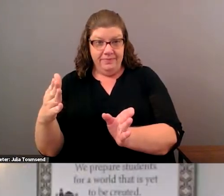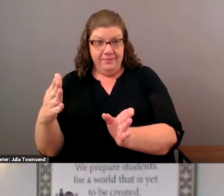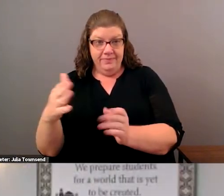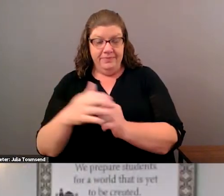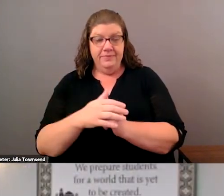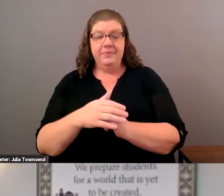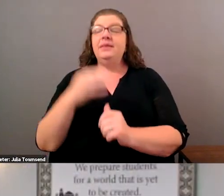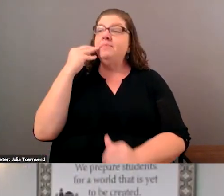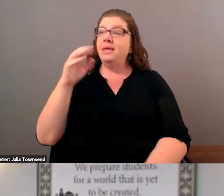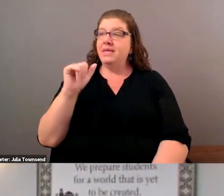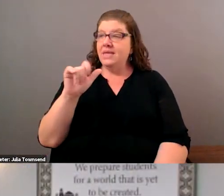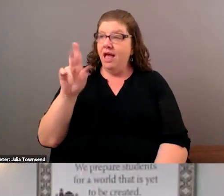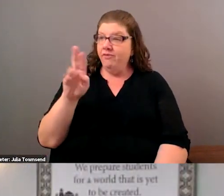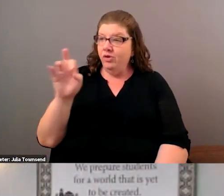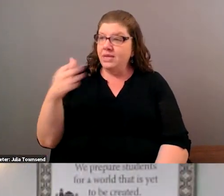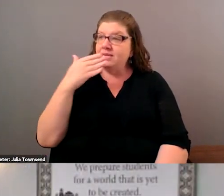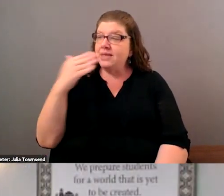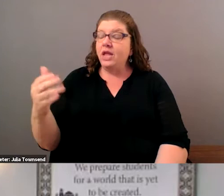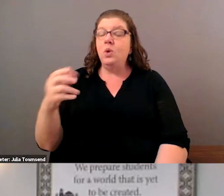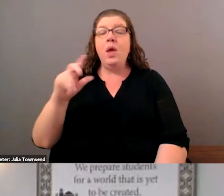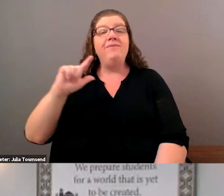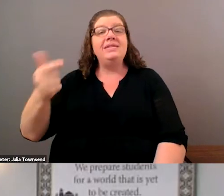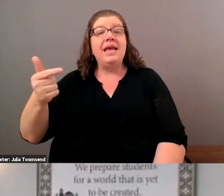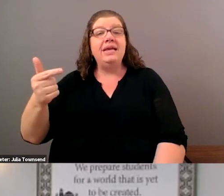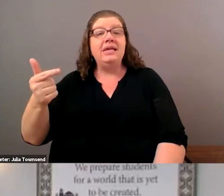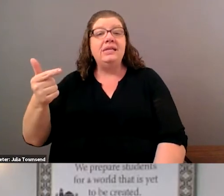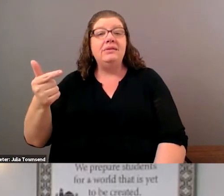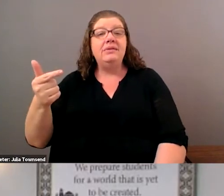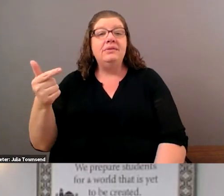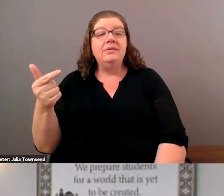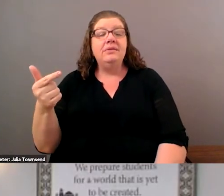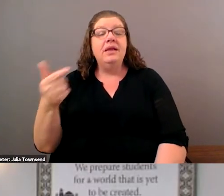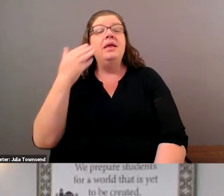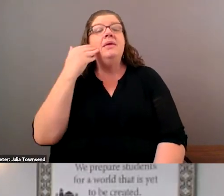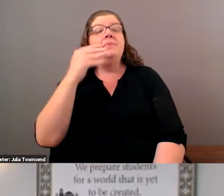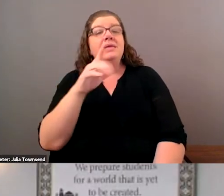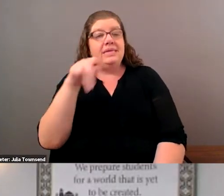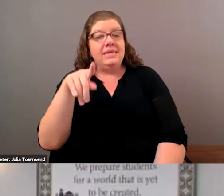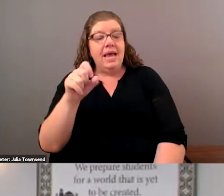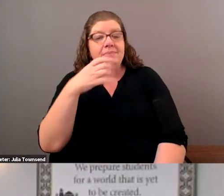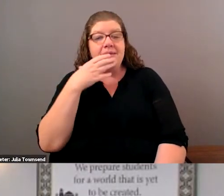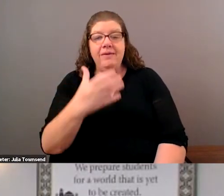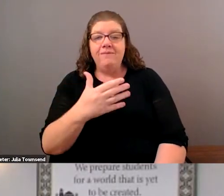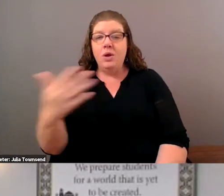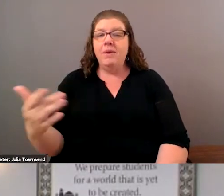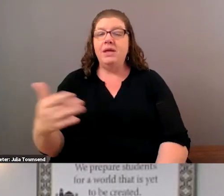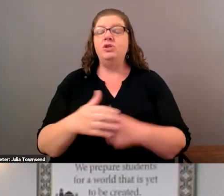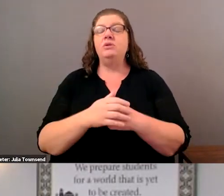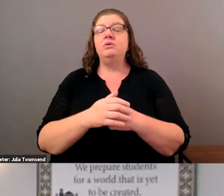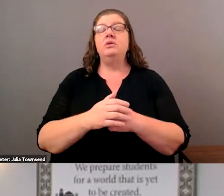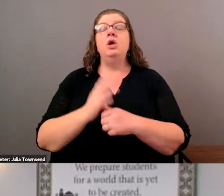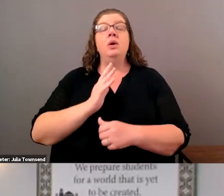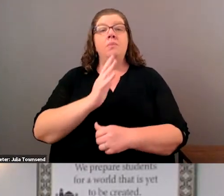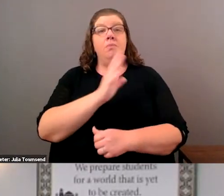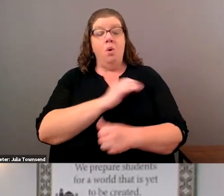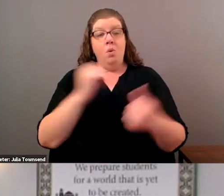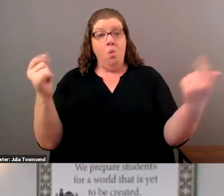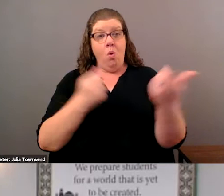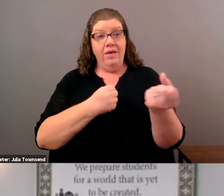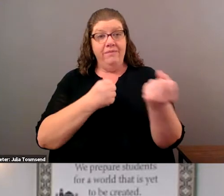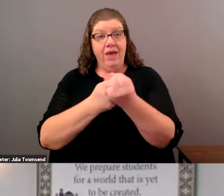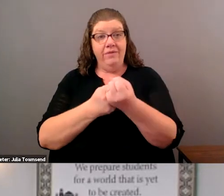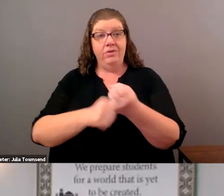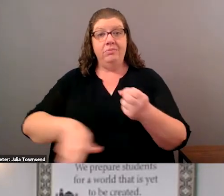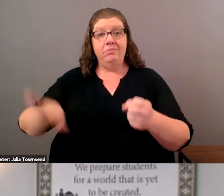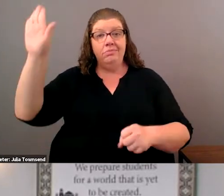Ms. Alvarez, thank you. And is there a second? Ms. Capps, thank you very much. Board members, all in favor, please signify